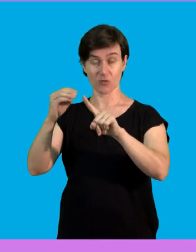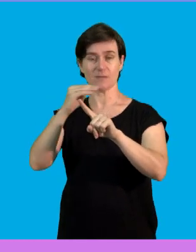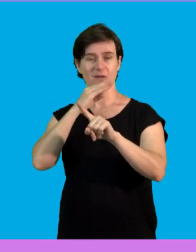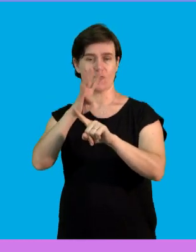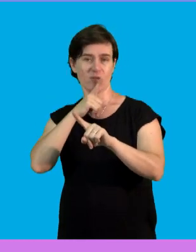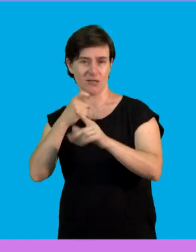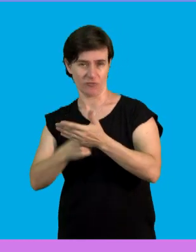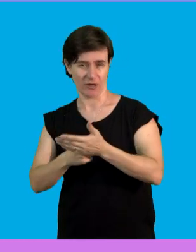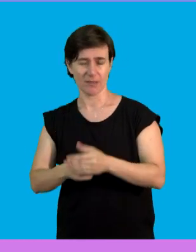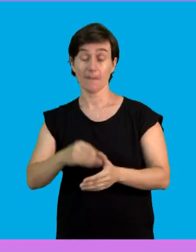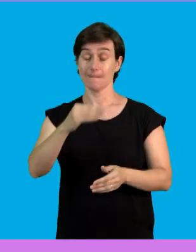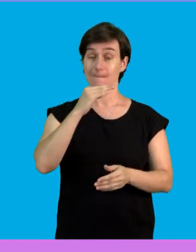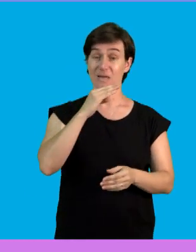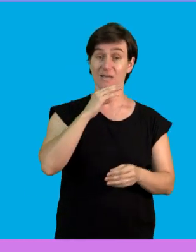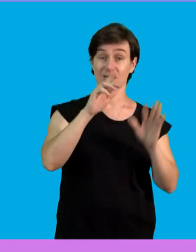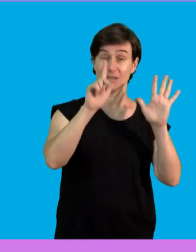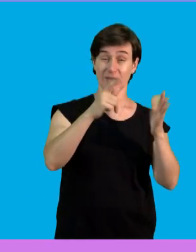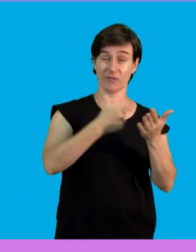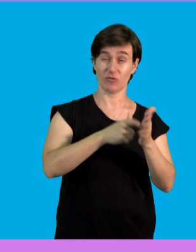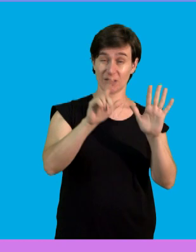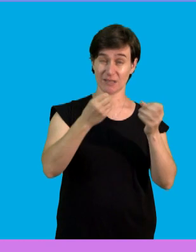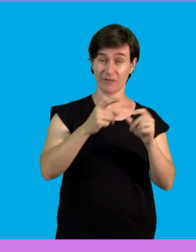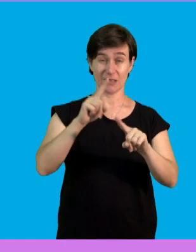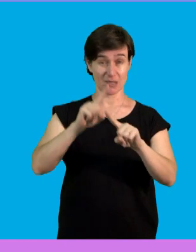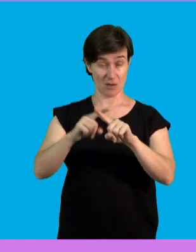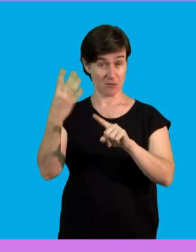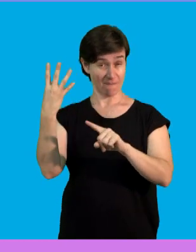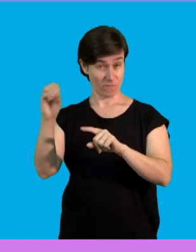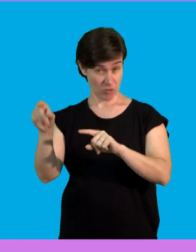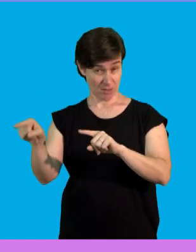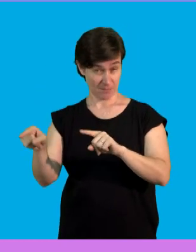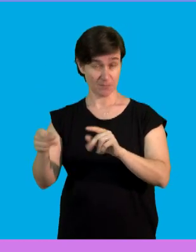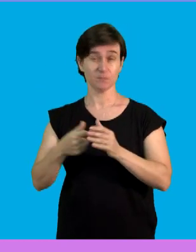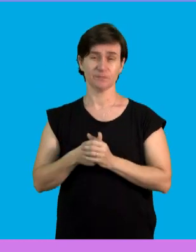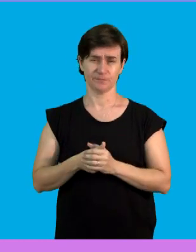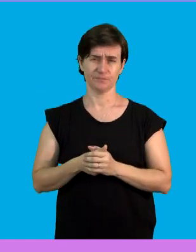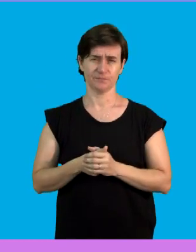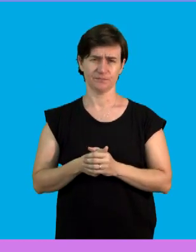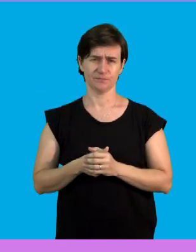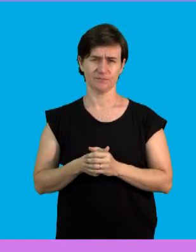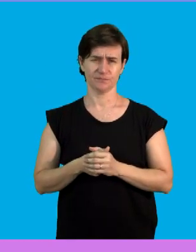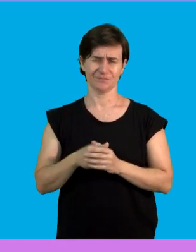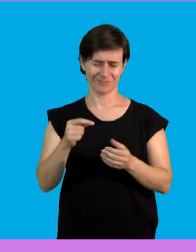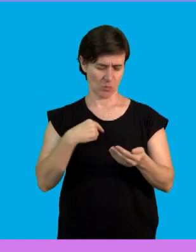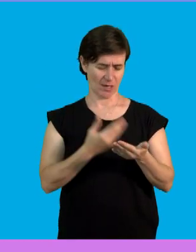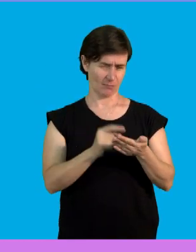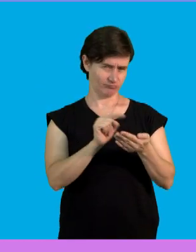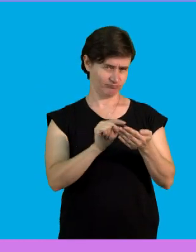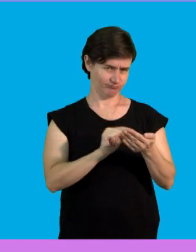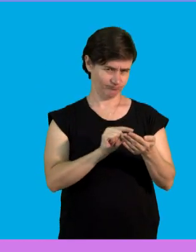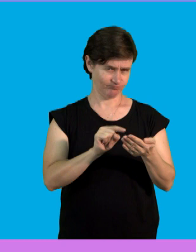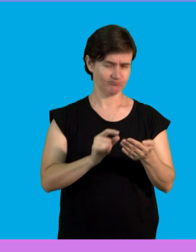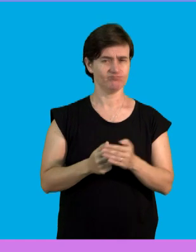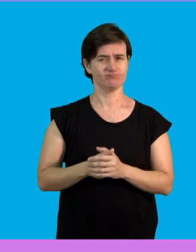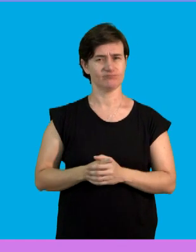Rand times 40. And when we quickly take our calculators, it's